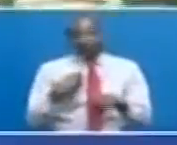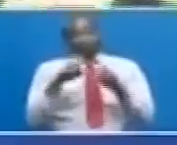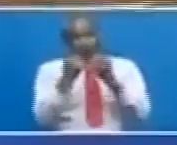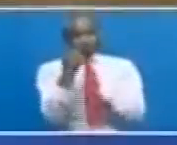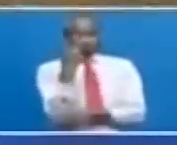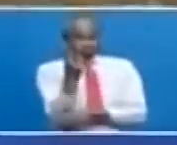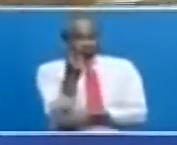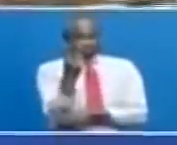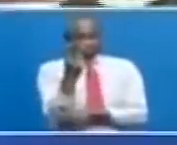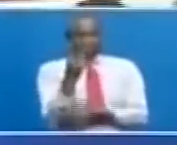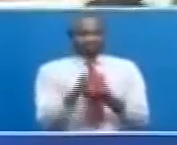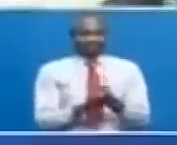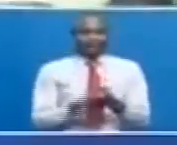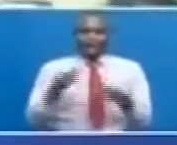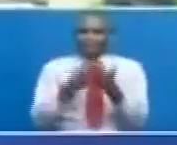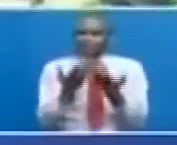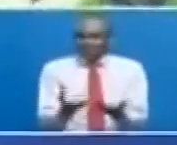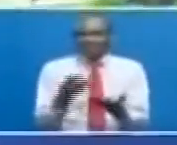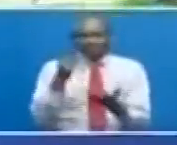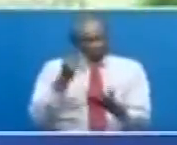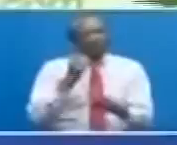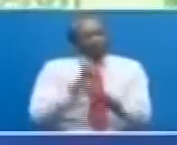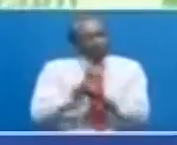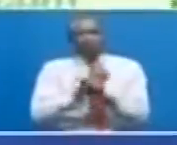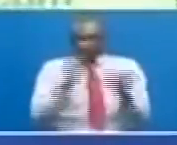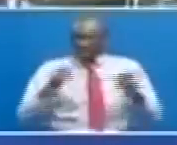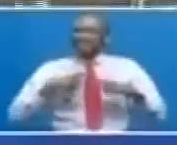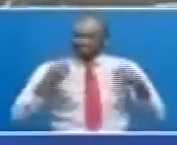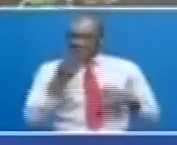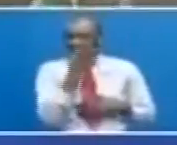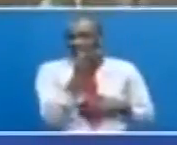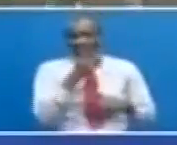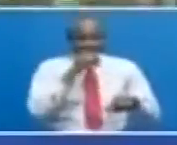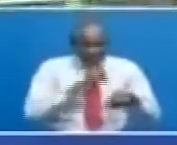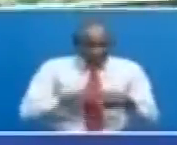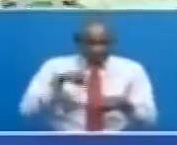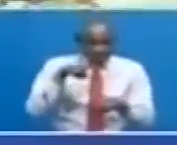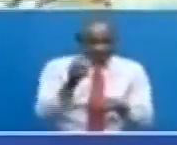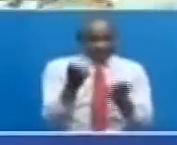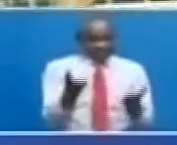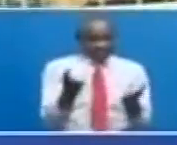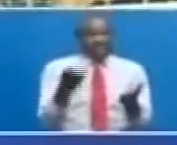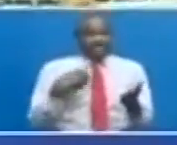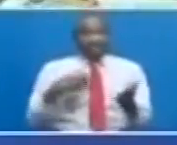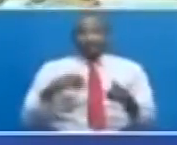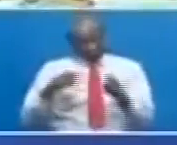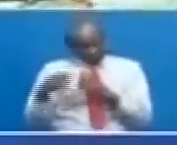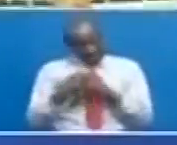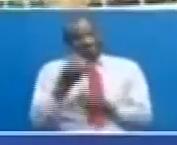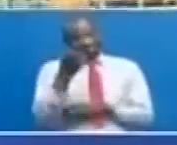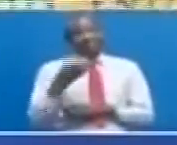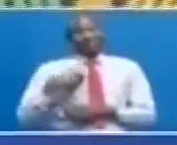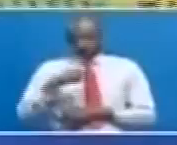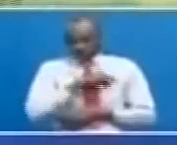2. This was after impressive performances in Mexico and Japan. After going into the history books, now comes another challenge for